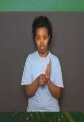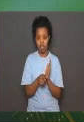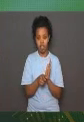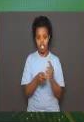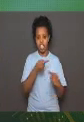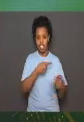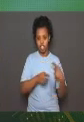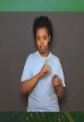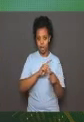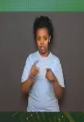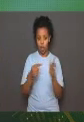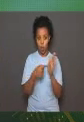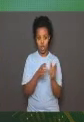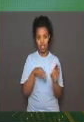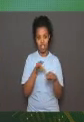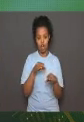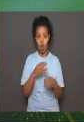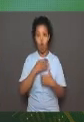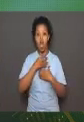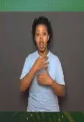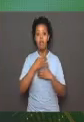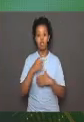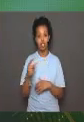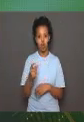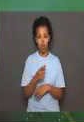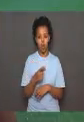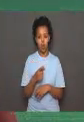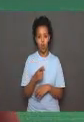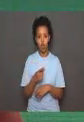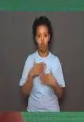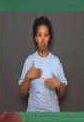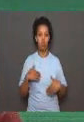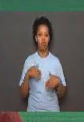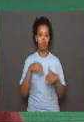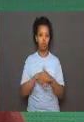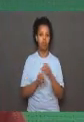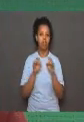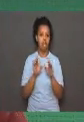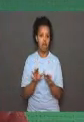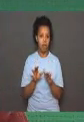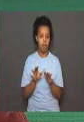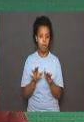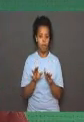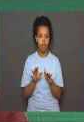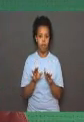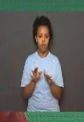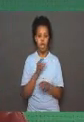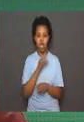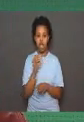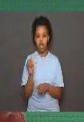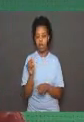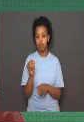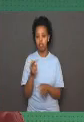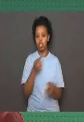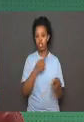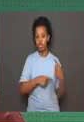that directly codes for breathing does not exist. However, there are genes that